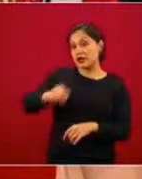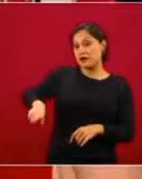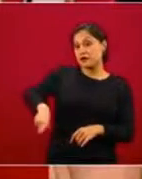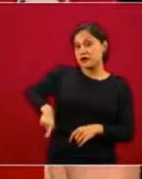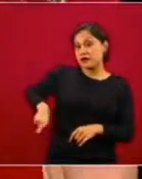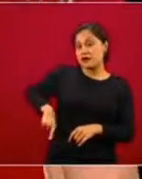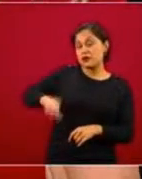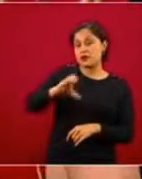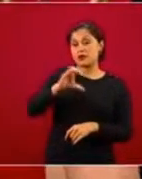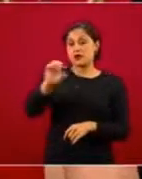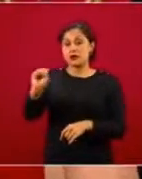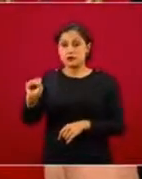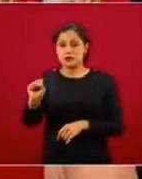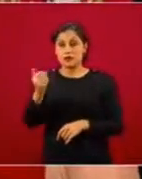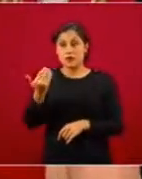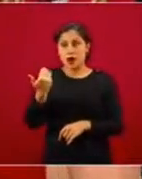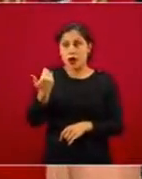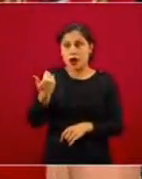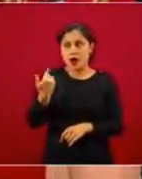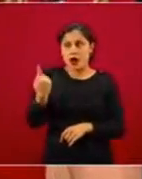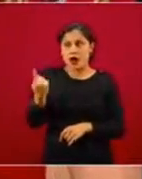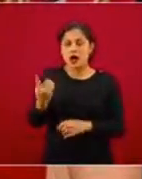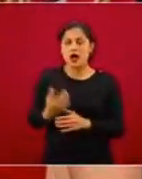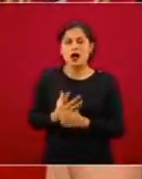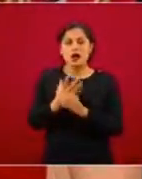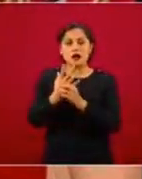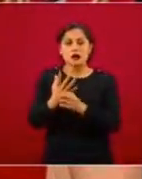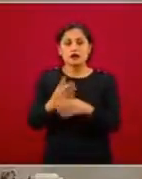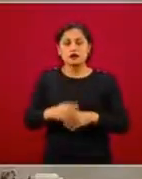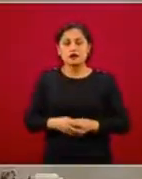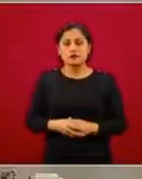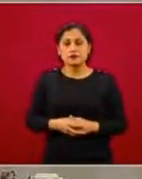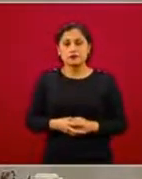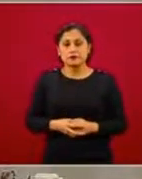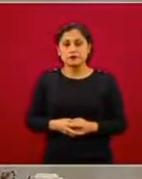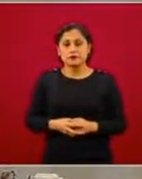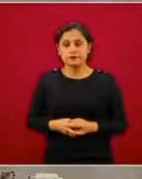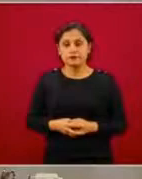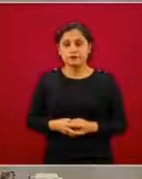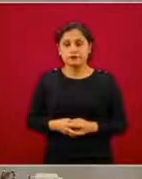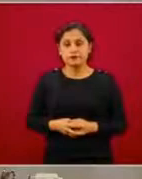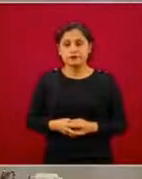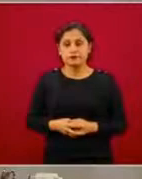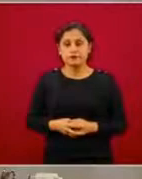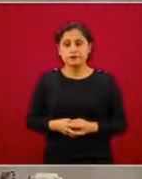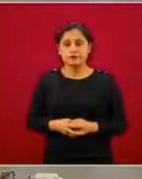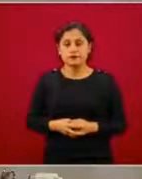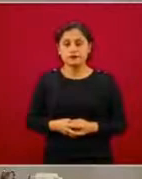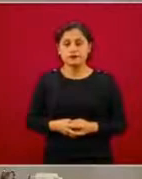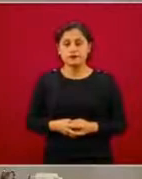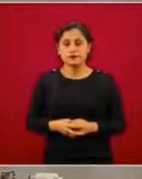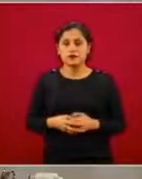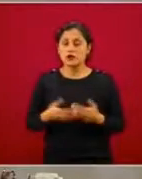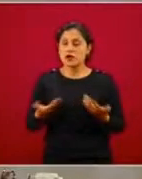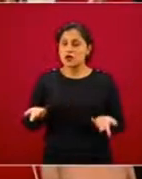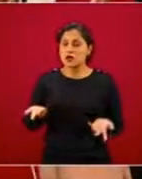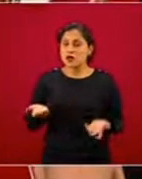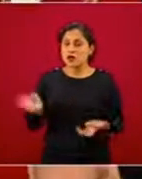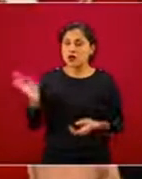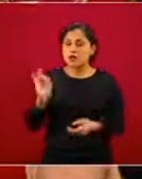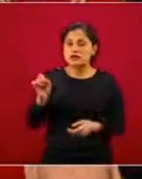also, Governor Sheinbaum also made a comment lately too. She was saying